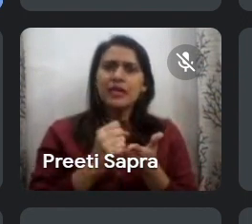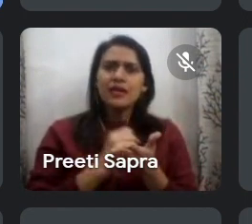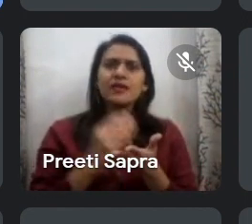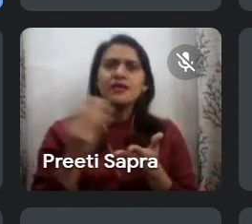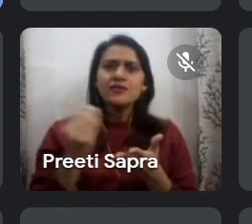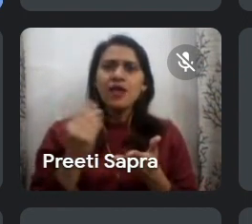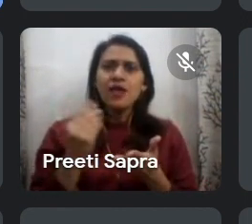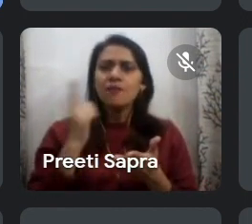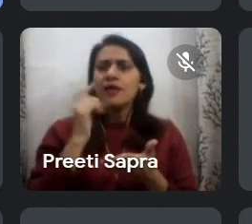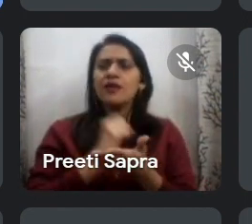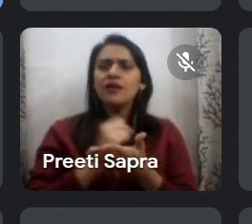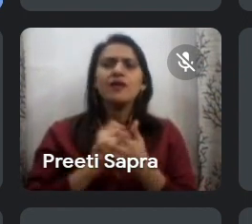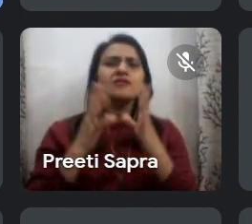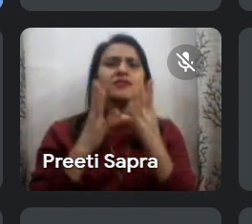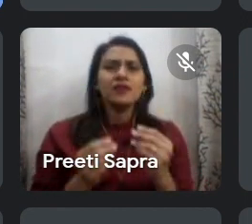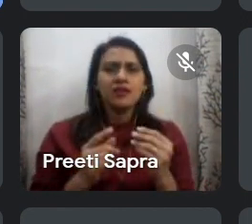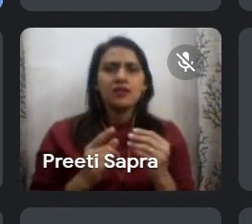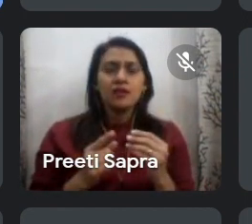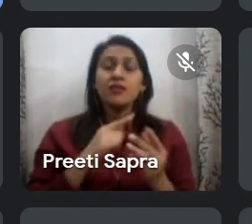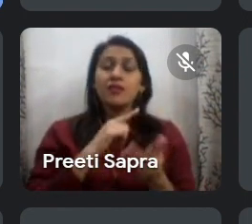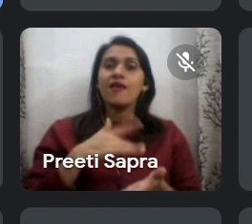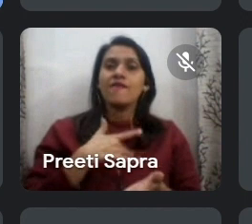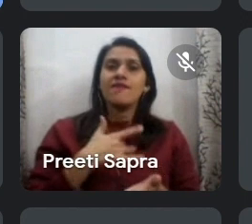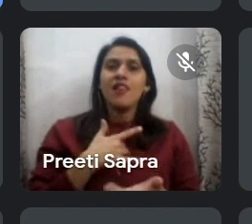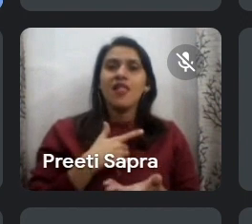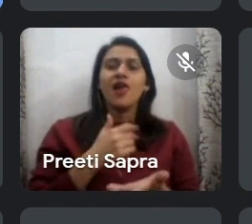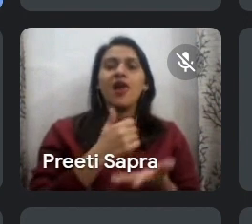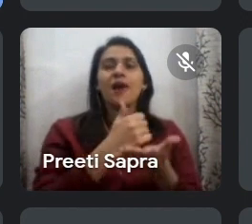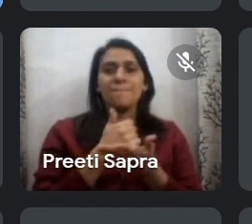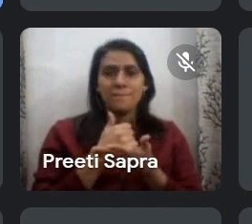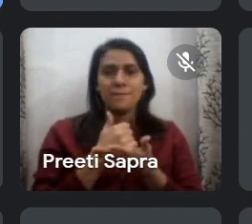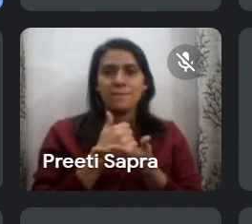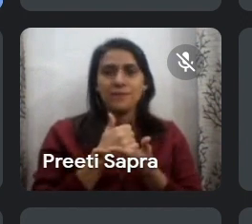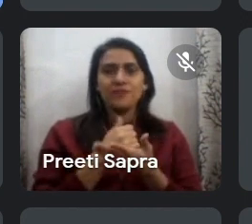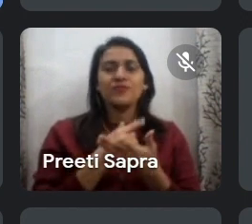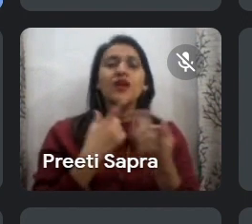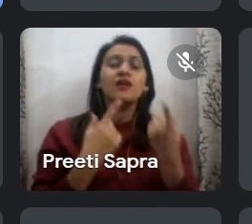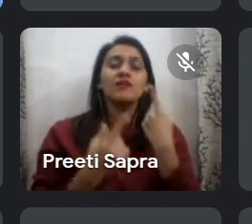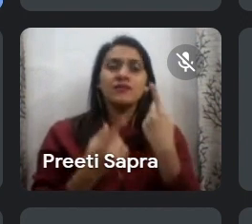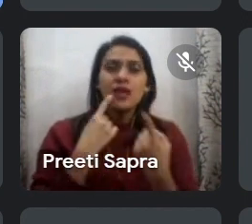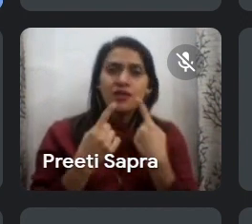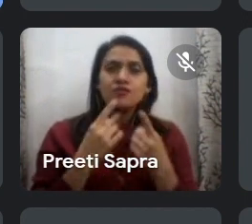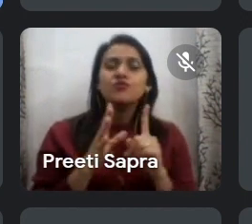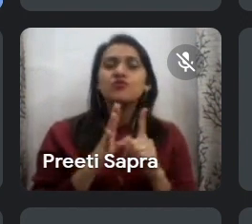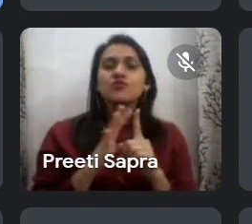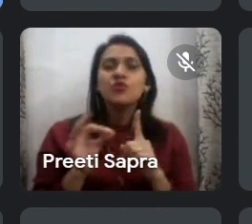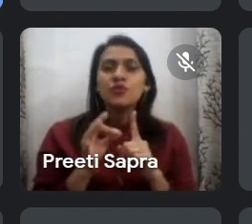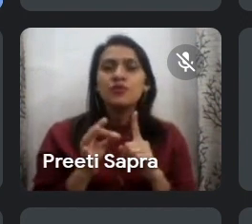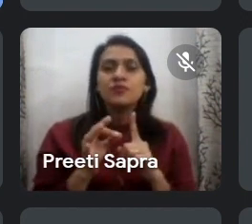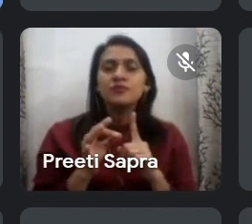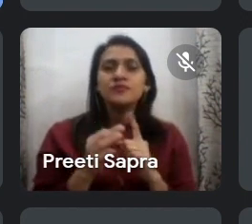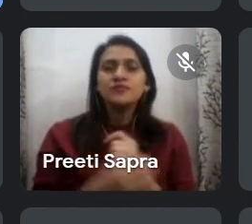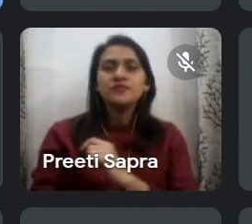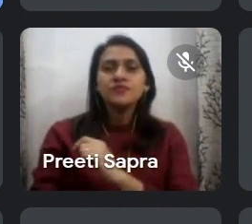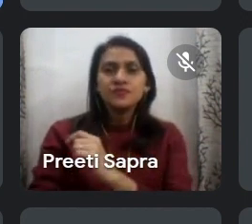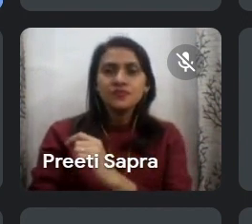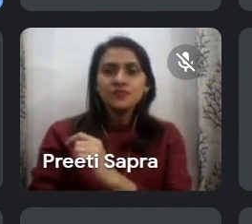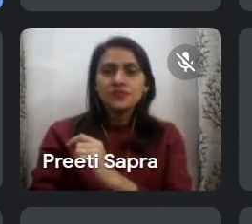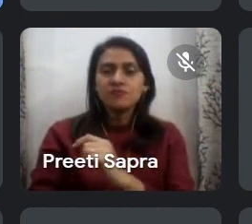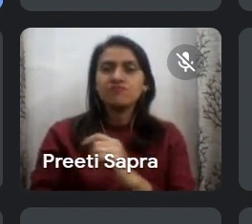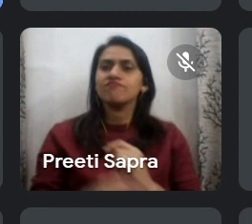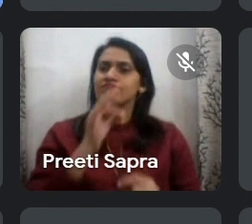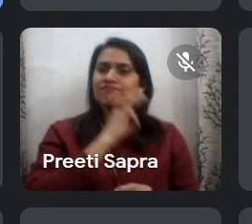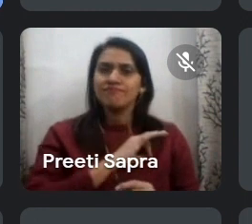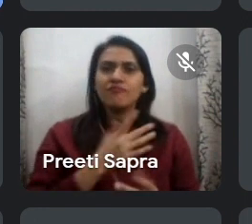done, because I feel you have that. And if you get this test, you might be able to get this, advantage in